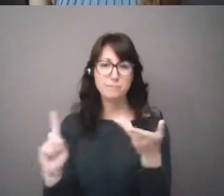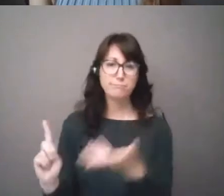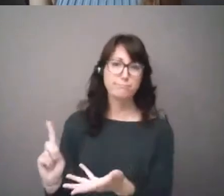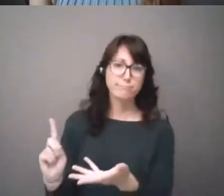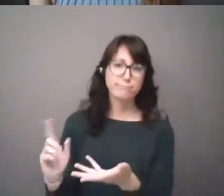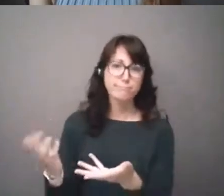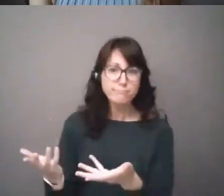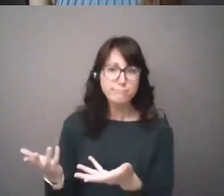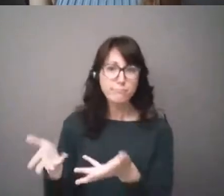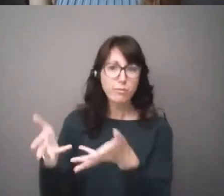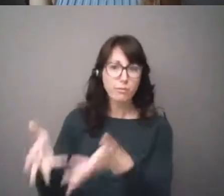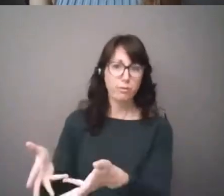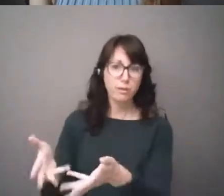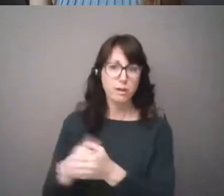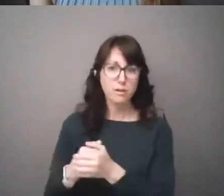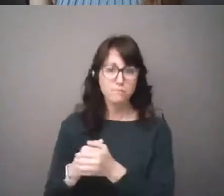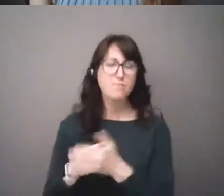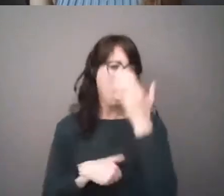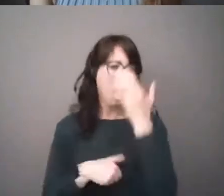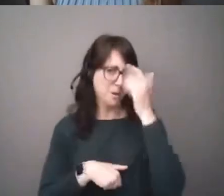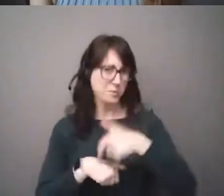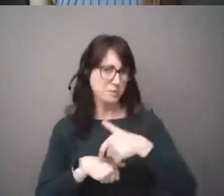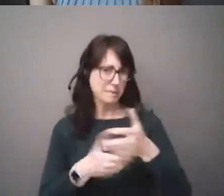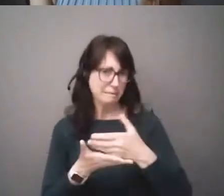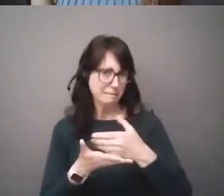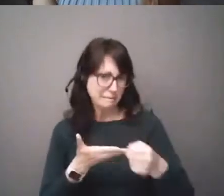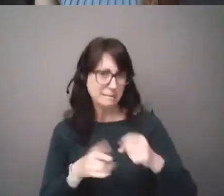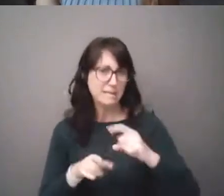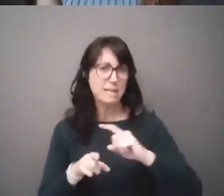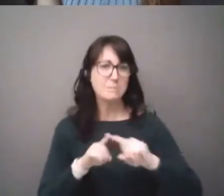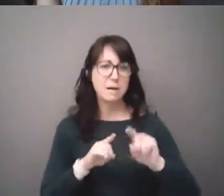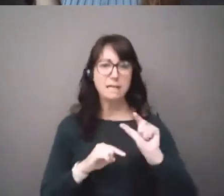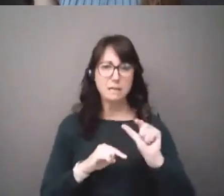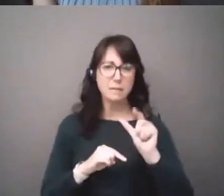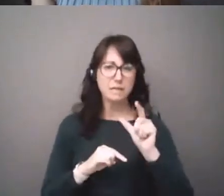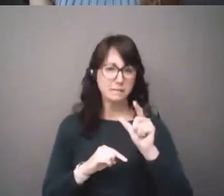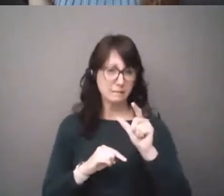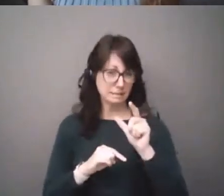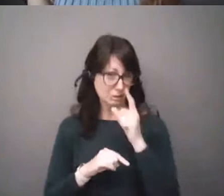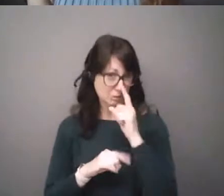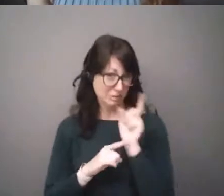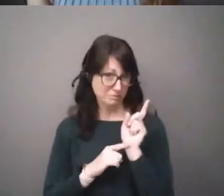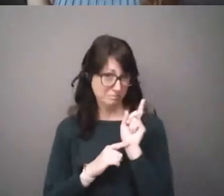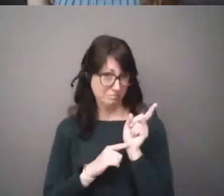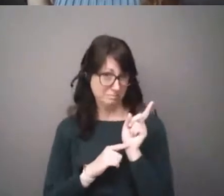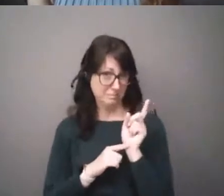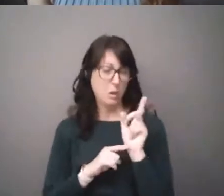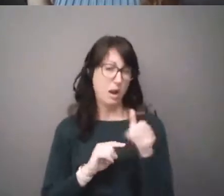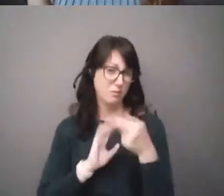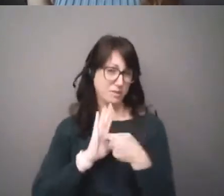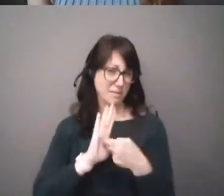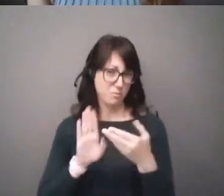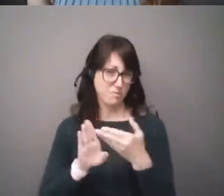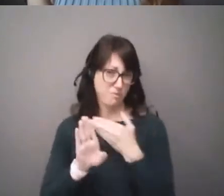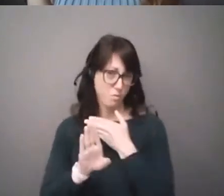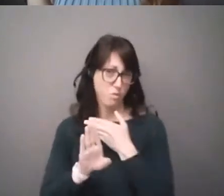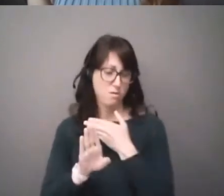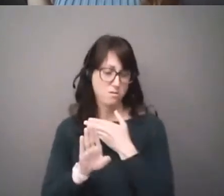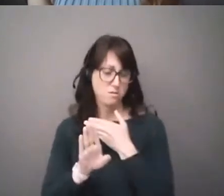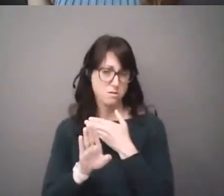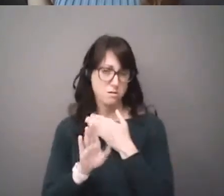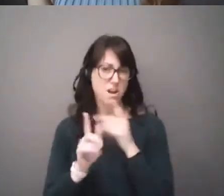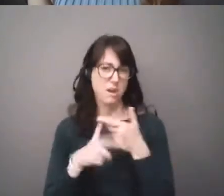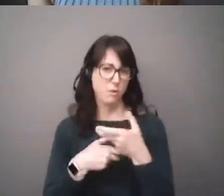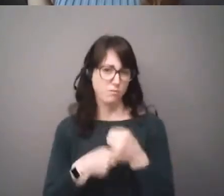I think I'm looking at the time, Beth, and I sort of do want to go to give you another example before, and then I want to sum